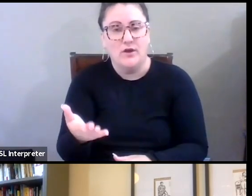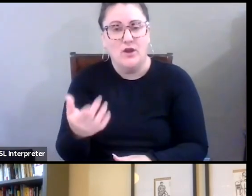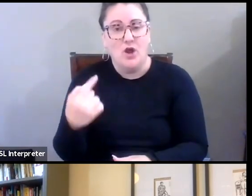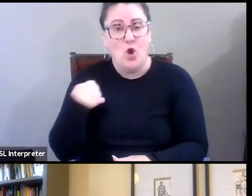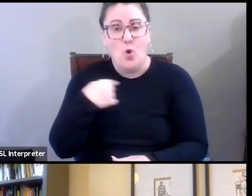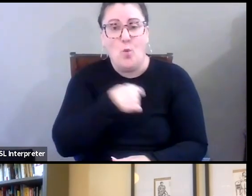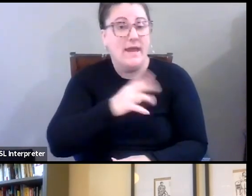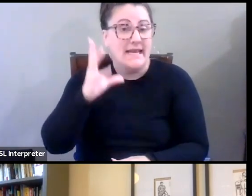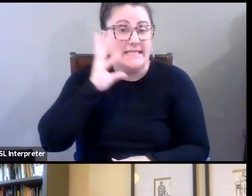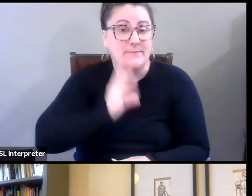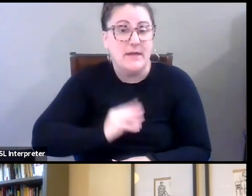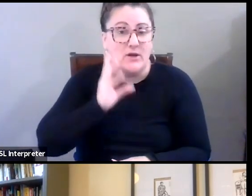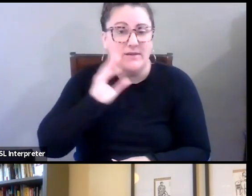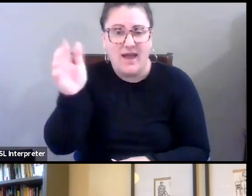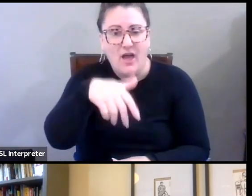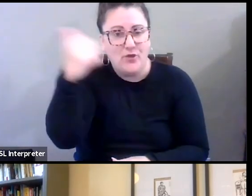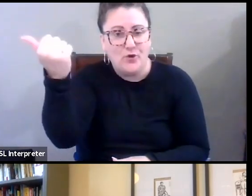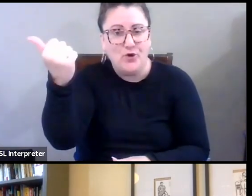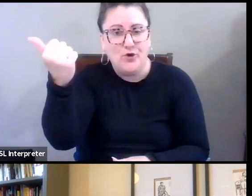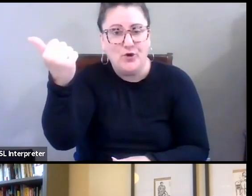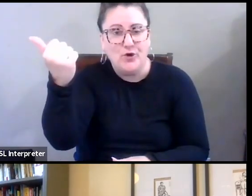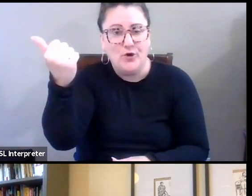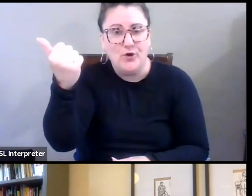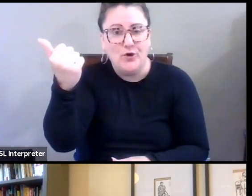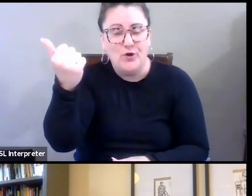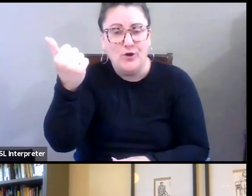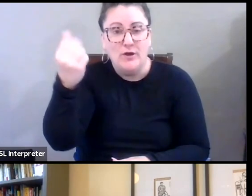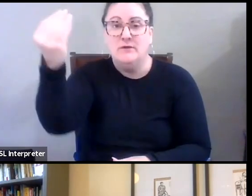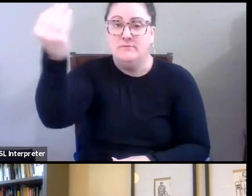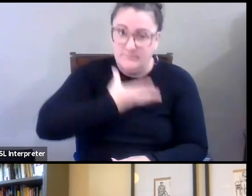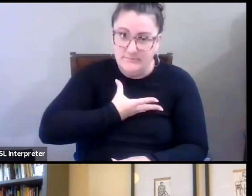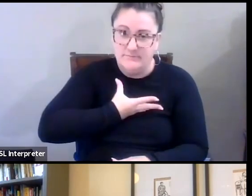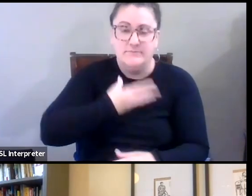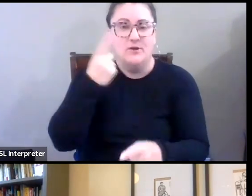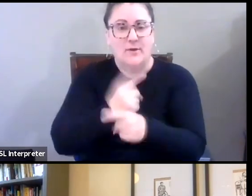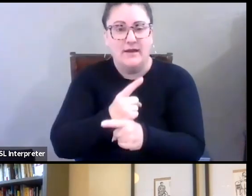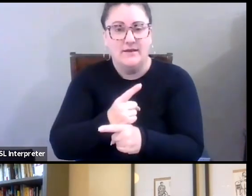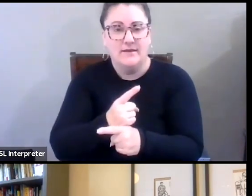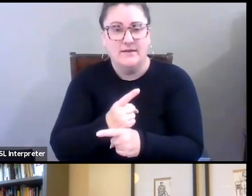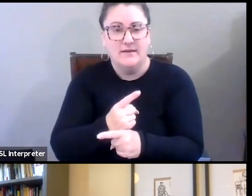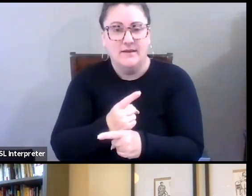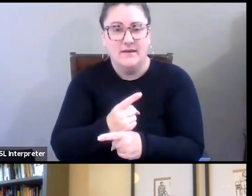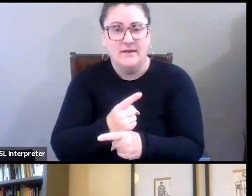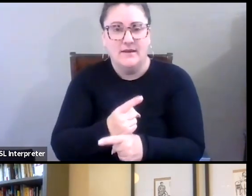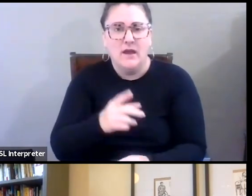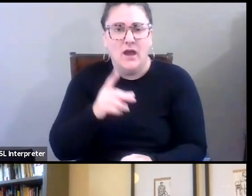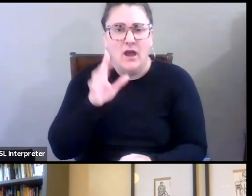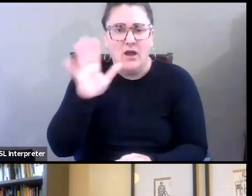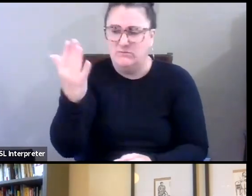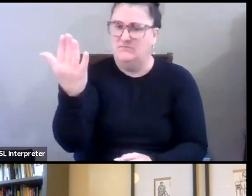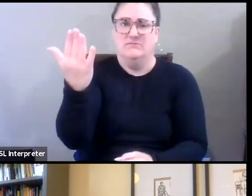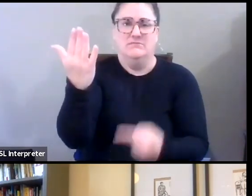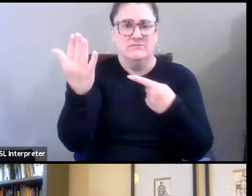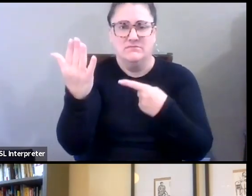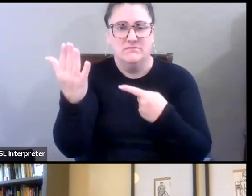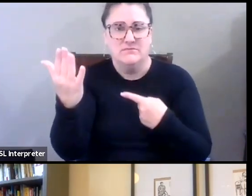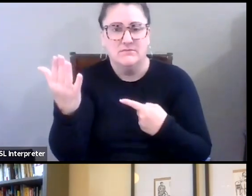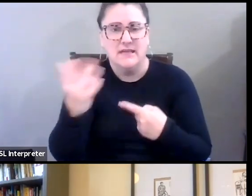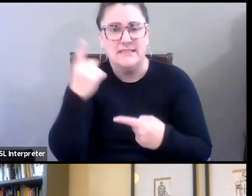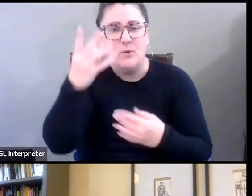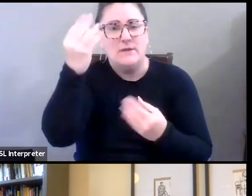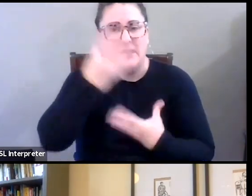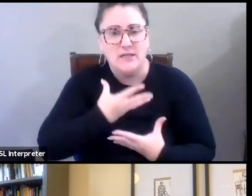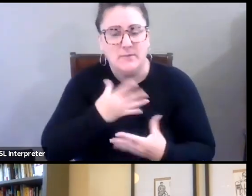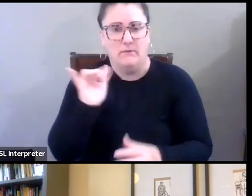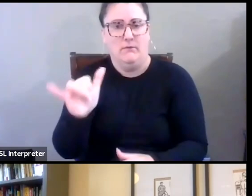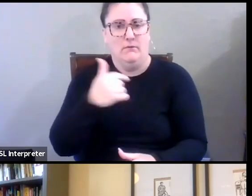experience the otherness is from somebody telling us, right? Like that's, you're not yourself just like other all by yourself. It's when somebody tells you at